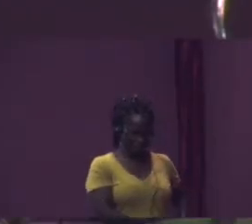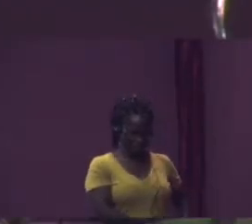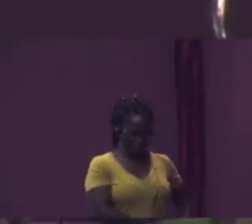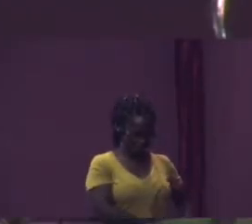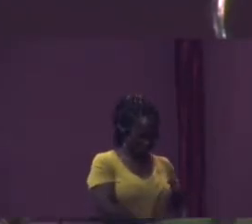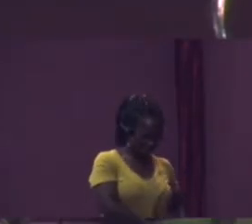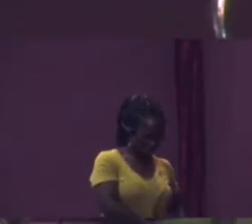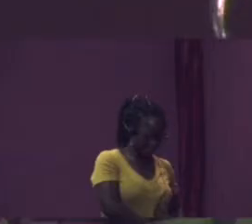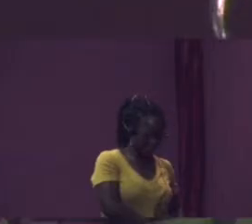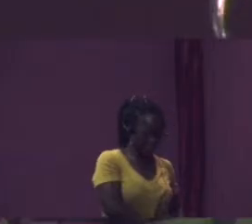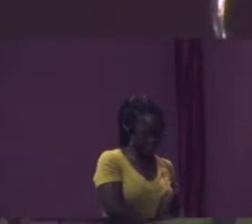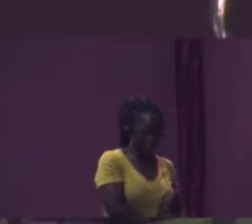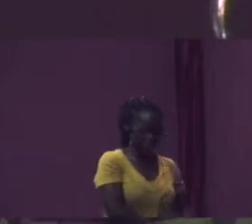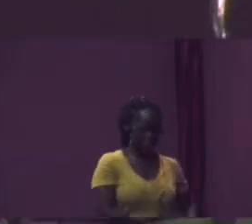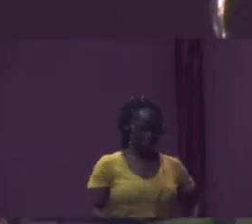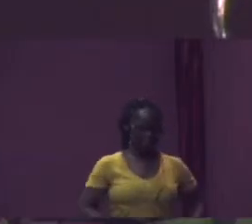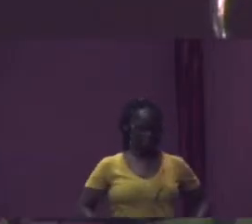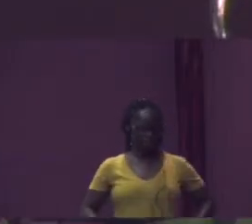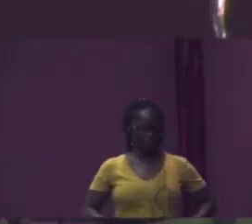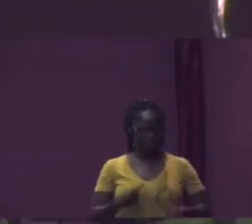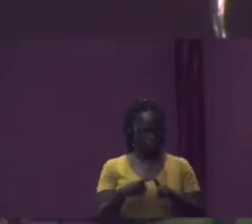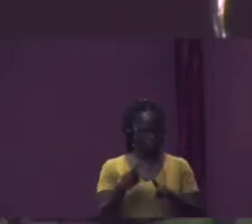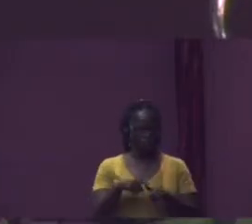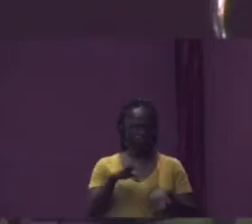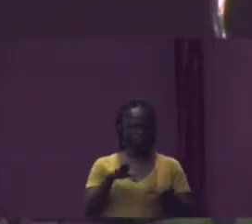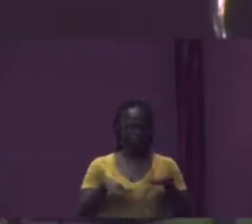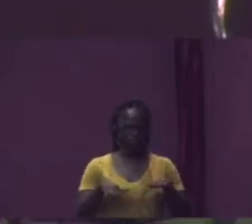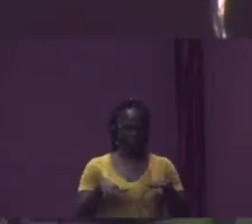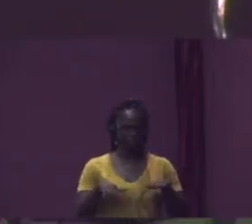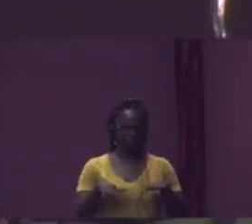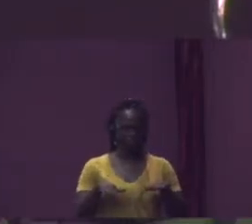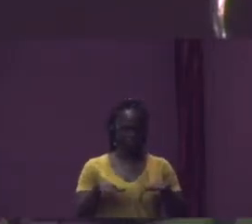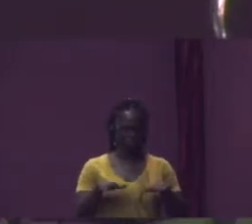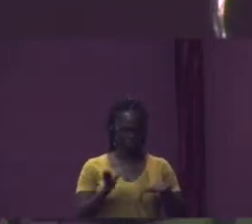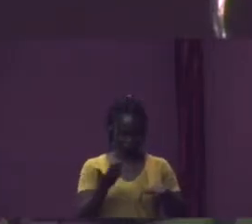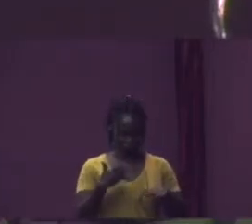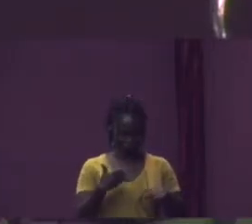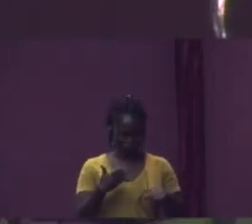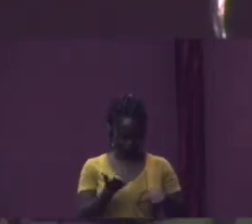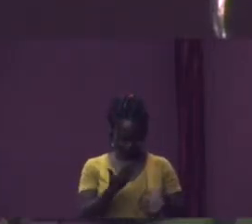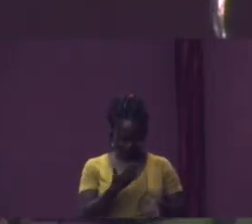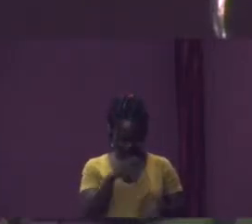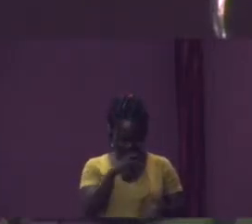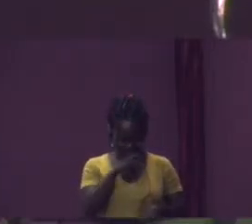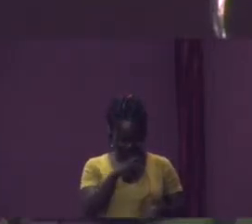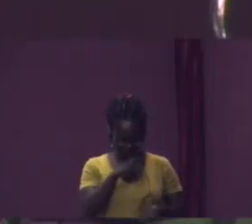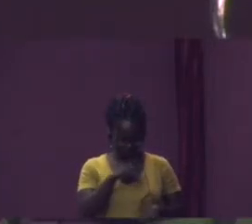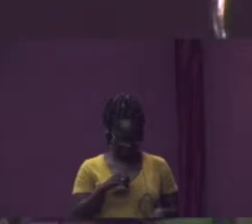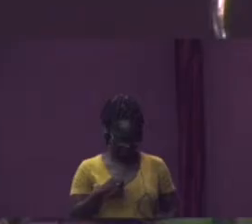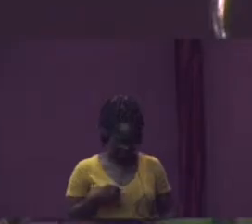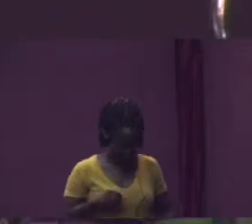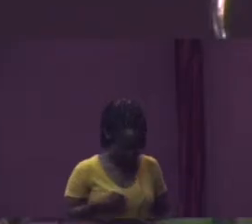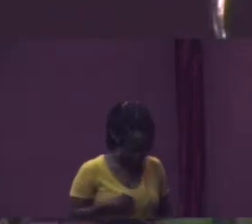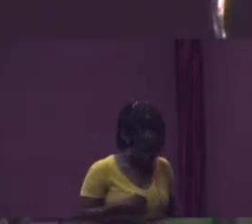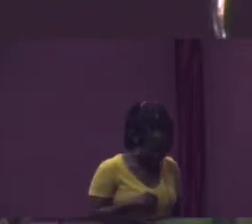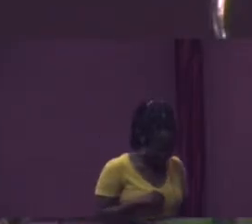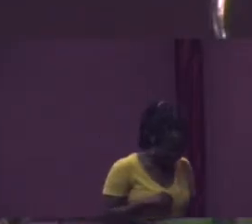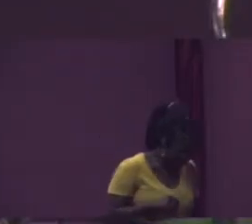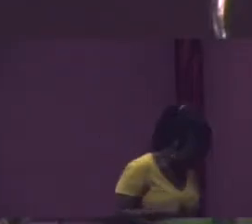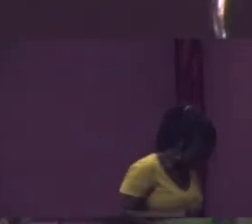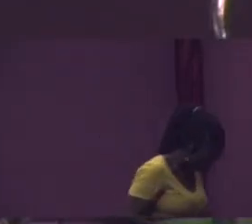century. I wanted to first thank everybody, the organizers, for the wonderful job that they've done and for the invitation.